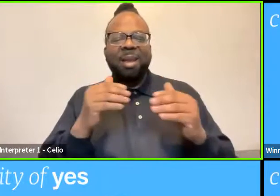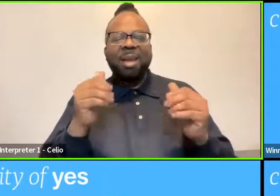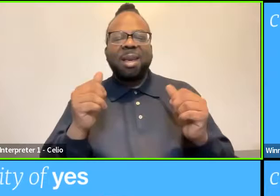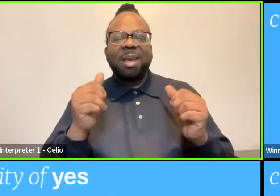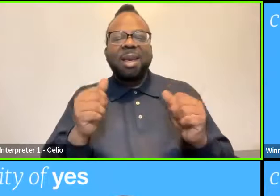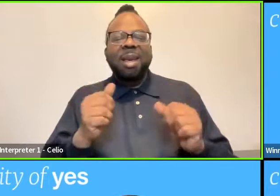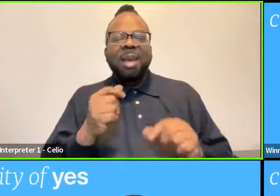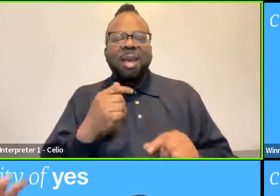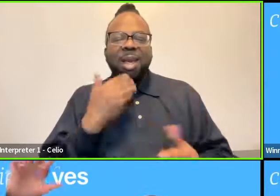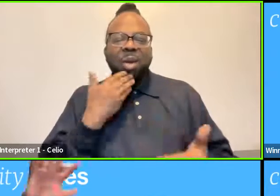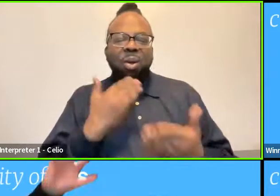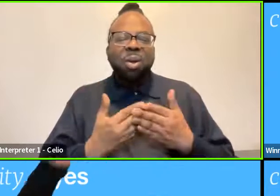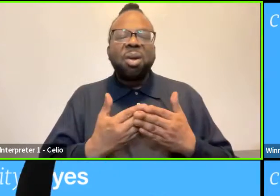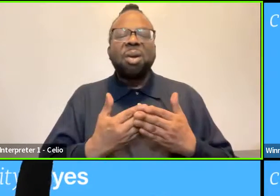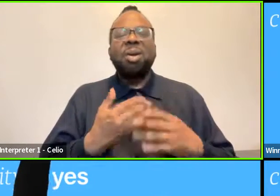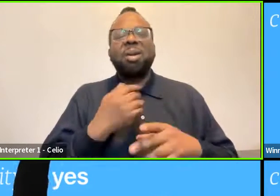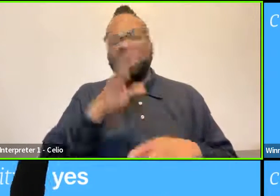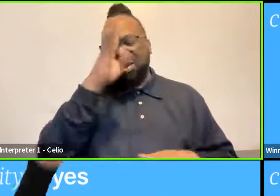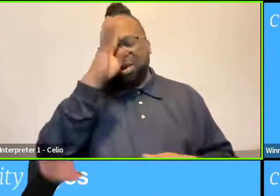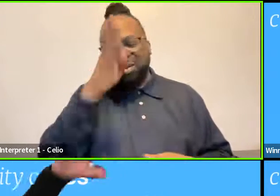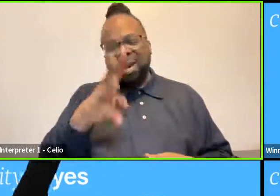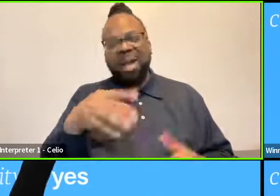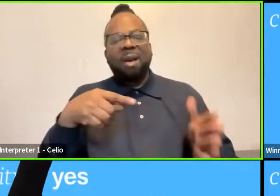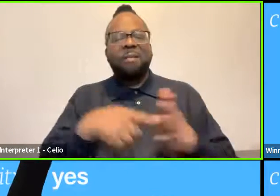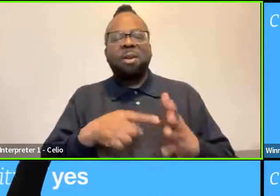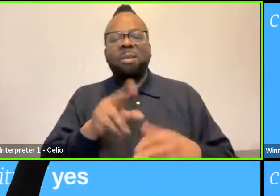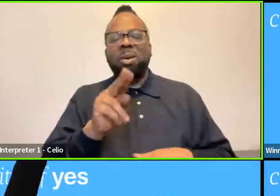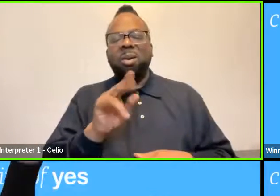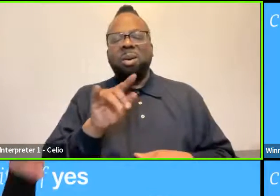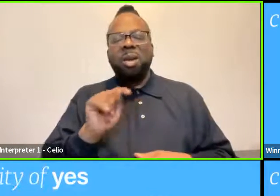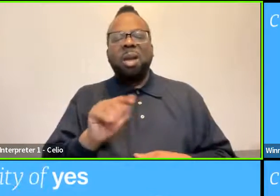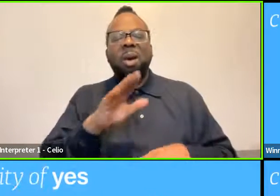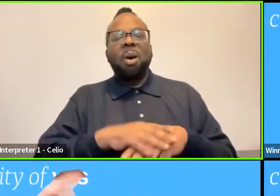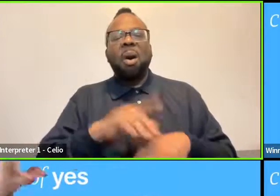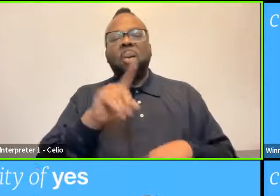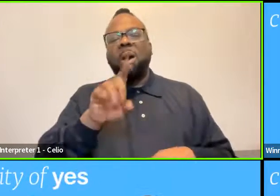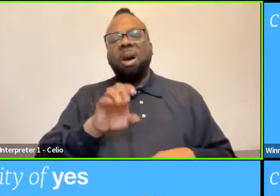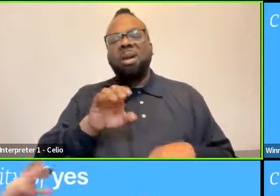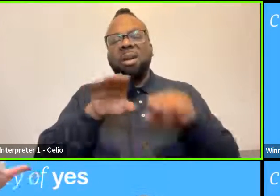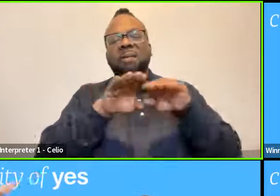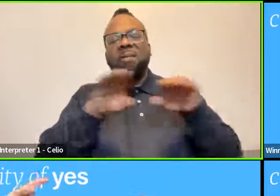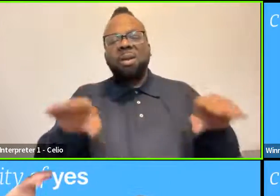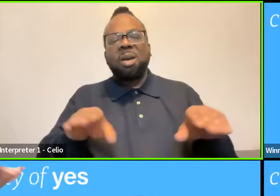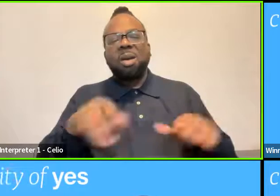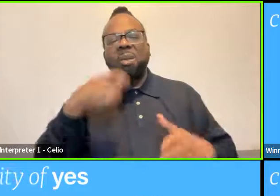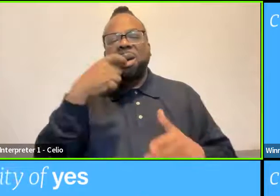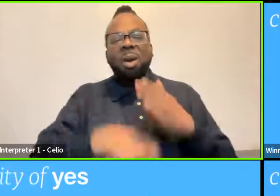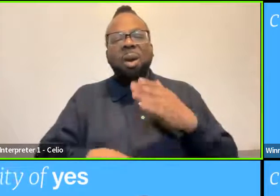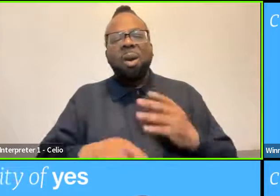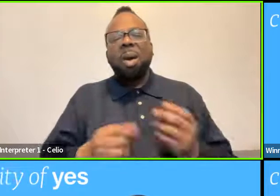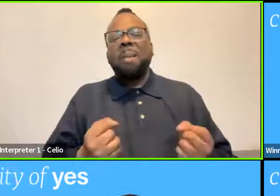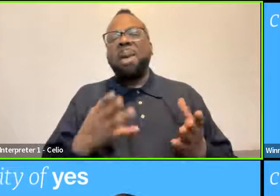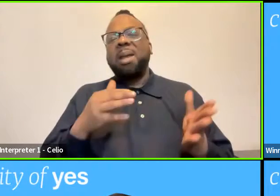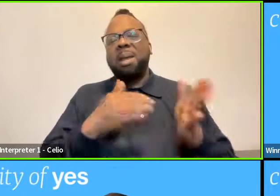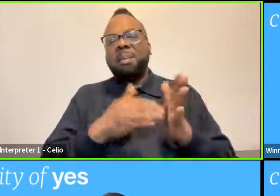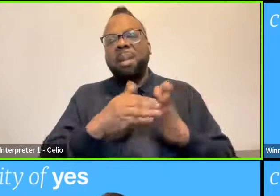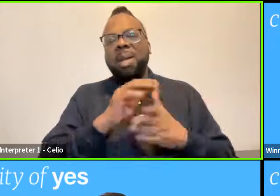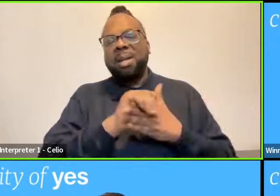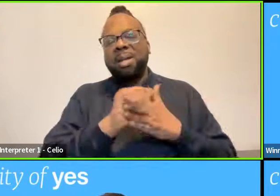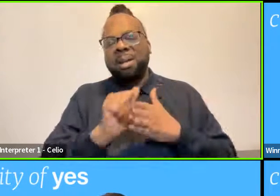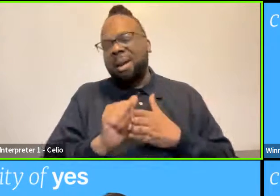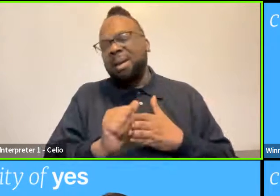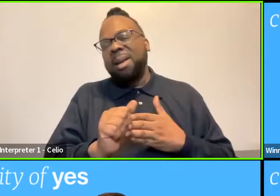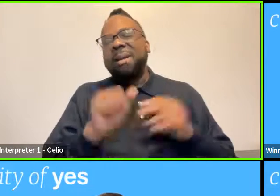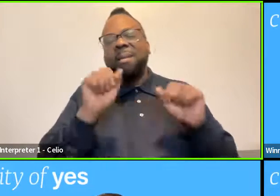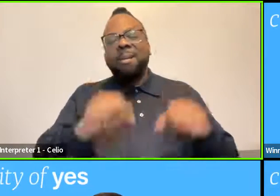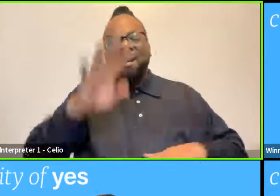efficiently too, to create that affordable unit on the 100th floor or whatever. That's going to cost millions and millions of dollars that could